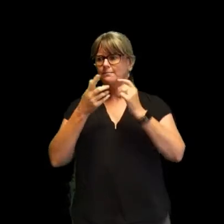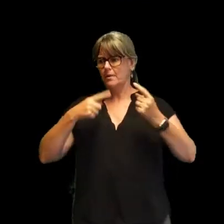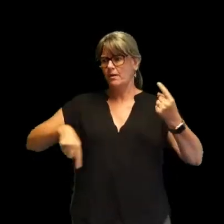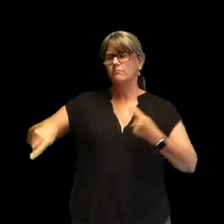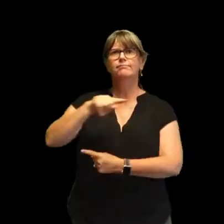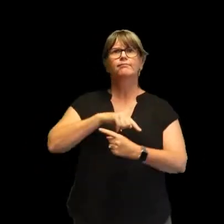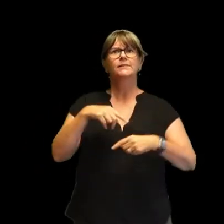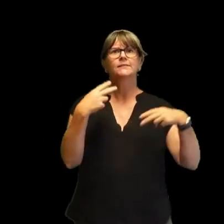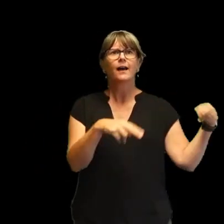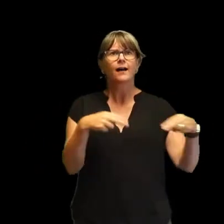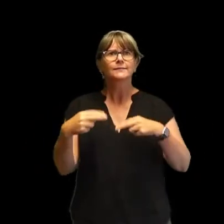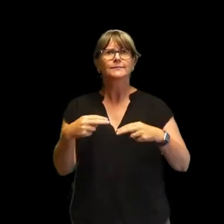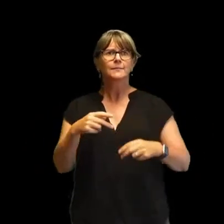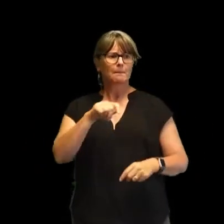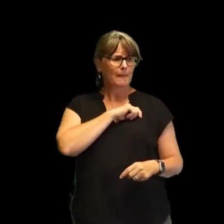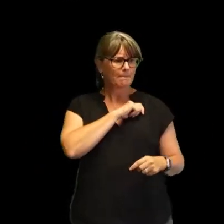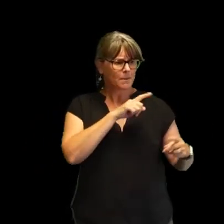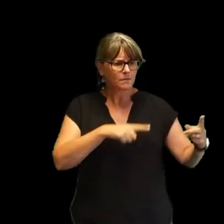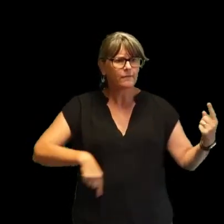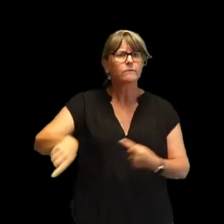night.